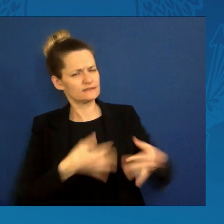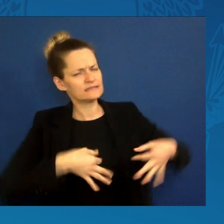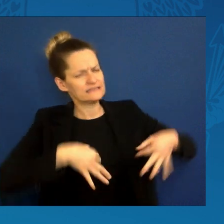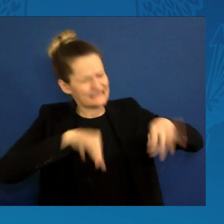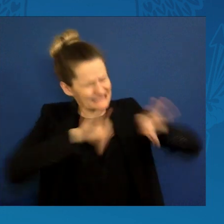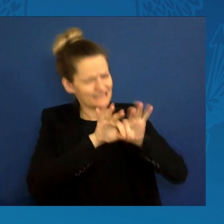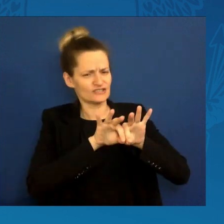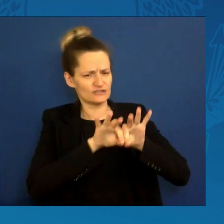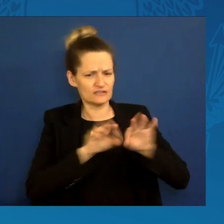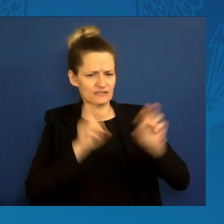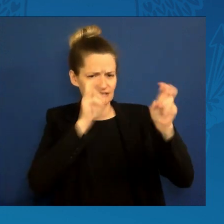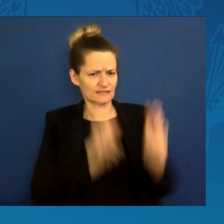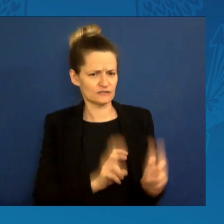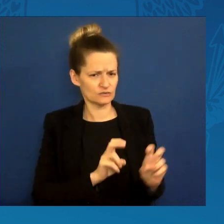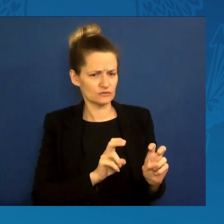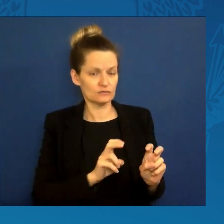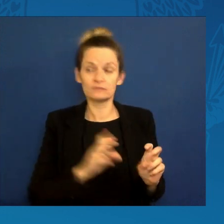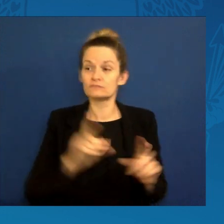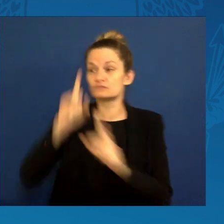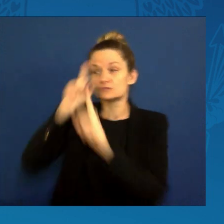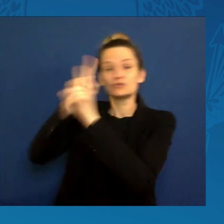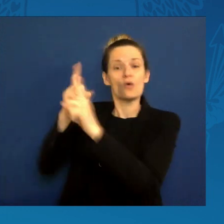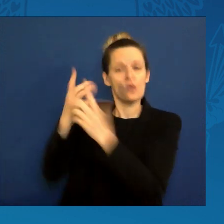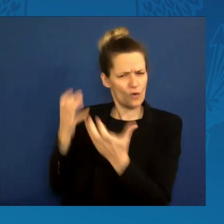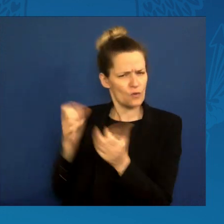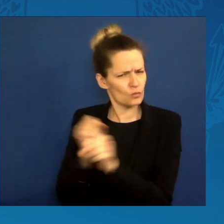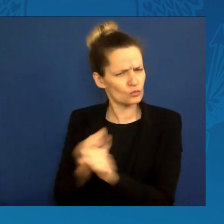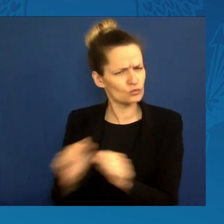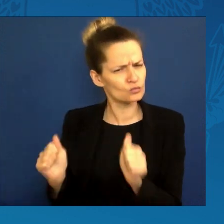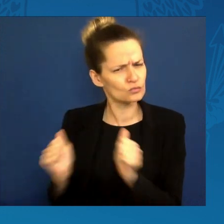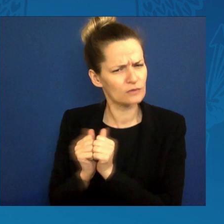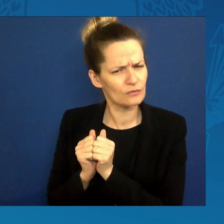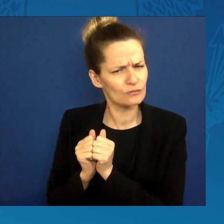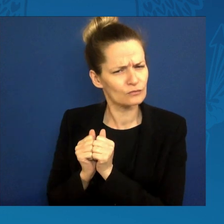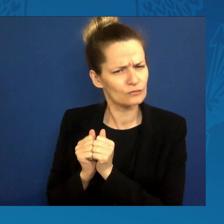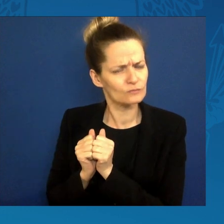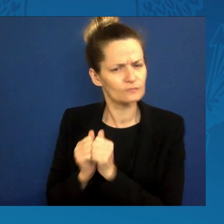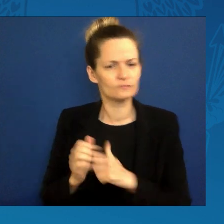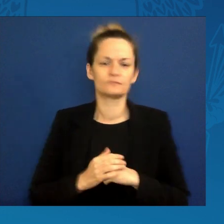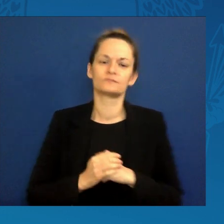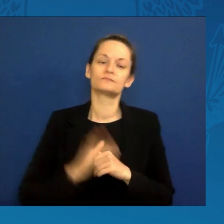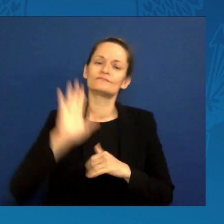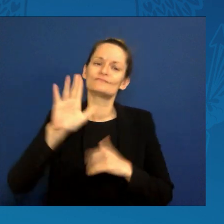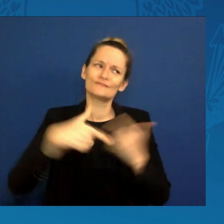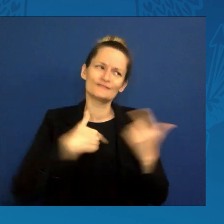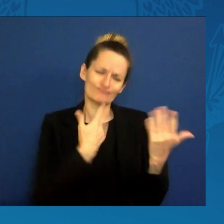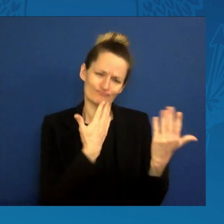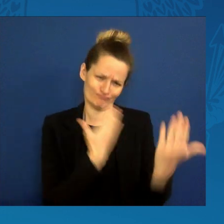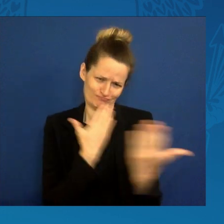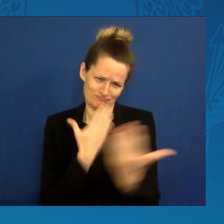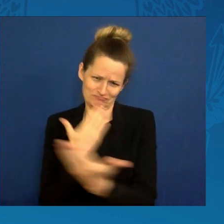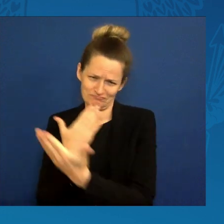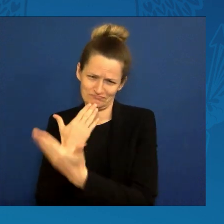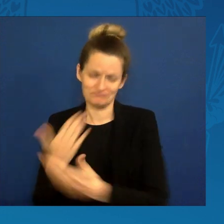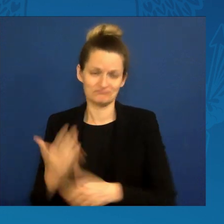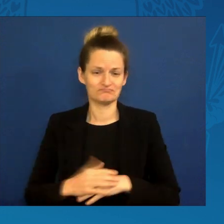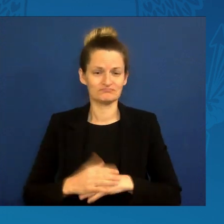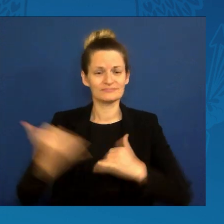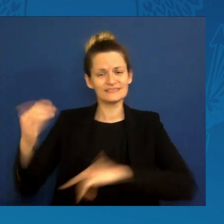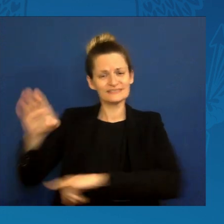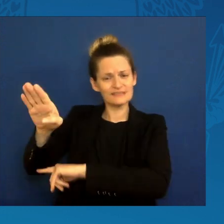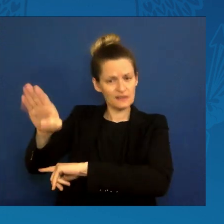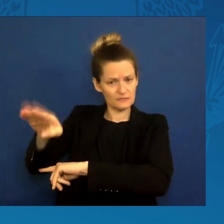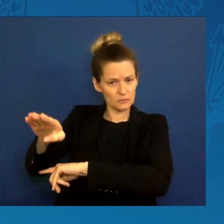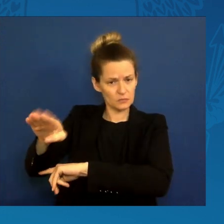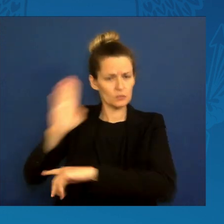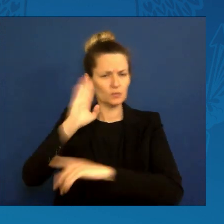so I thank you for that. And this afternoon, we are going to conduct a session directing our attention